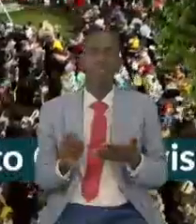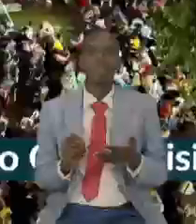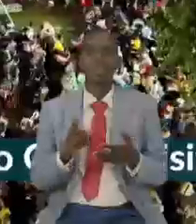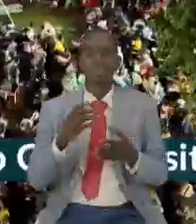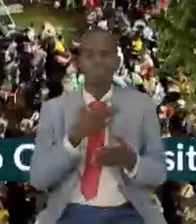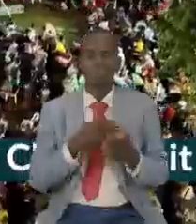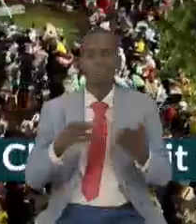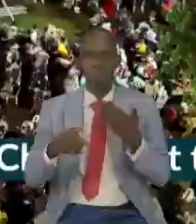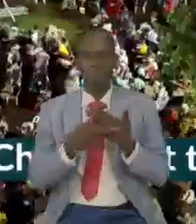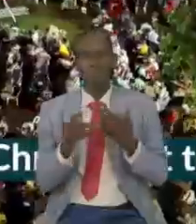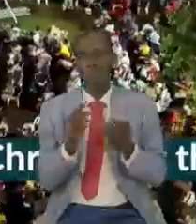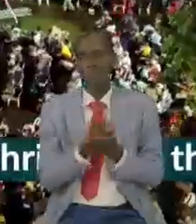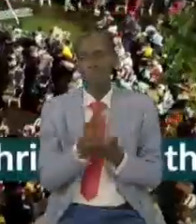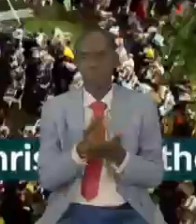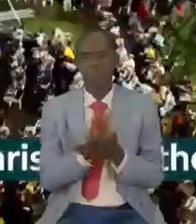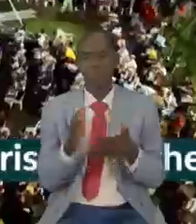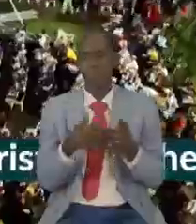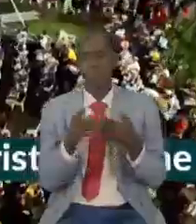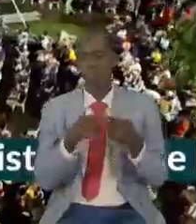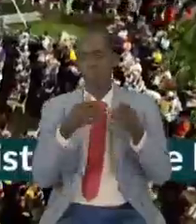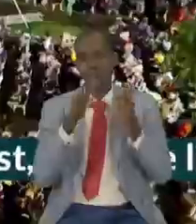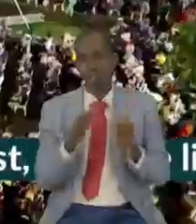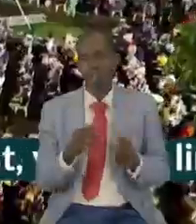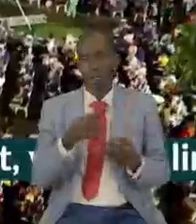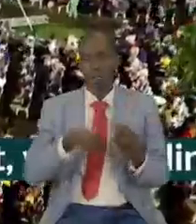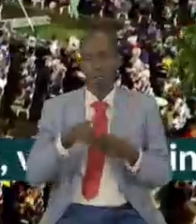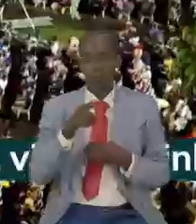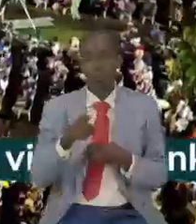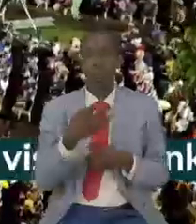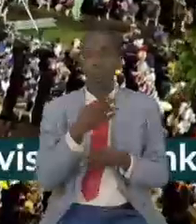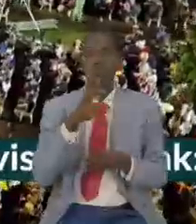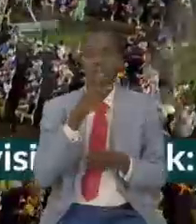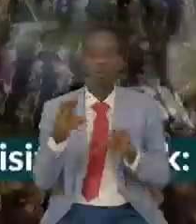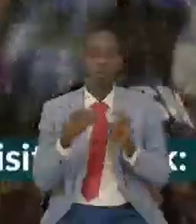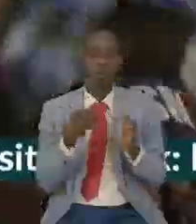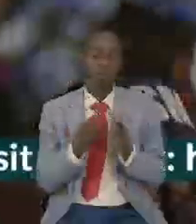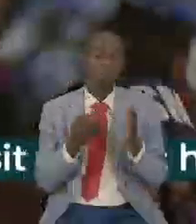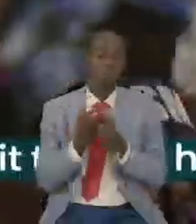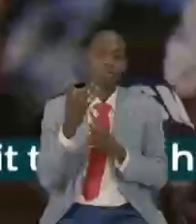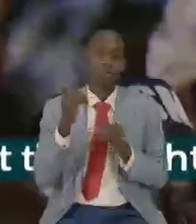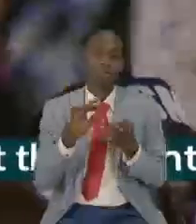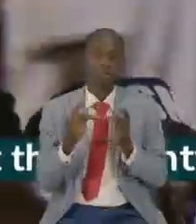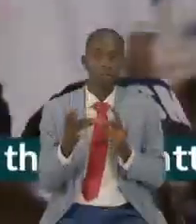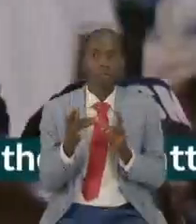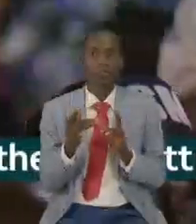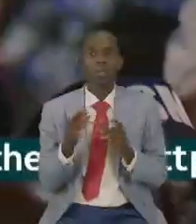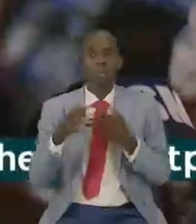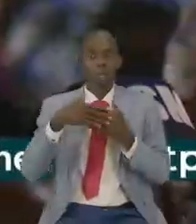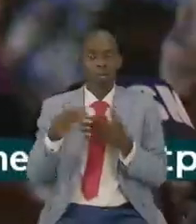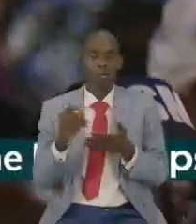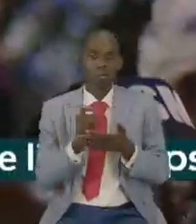You can write legibly. Go to a language, location there, Kana or Gokana